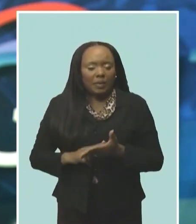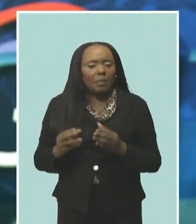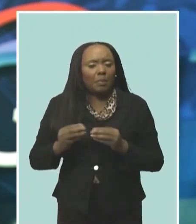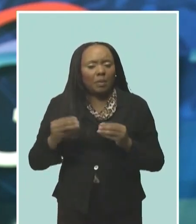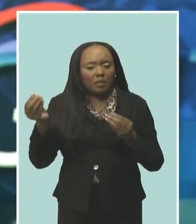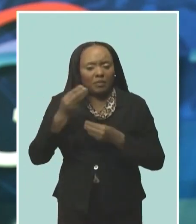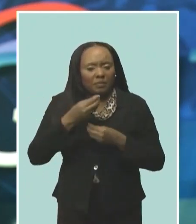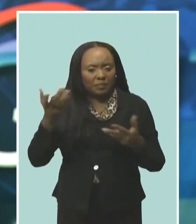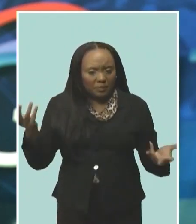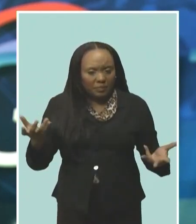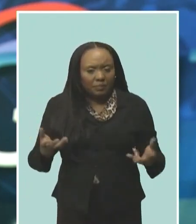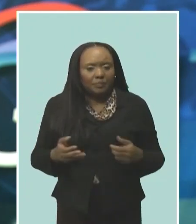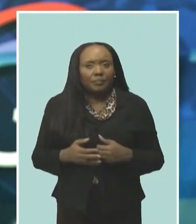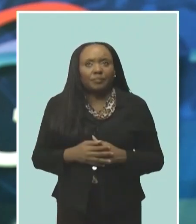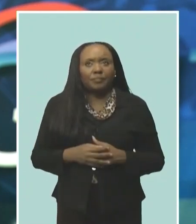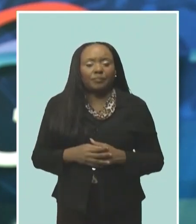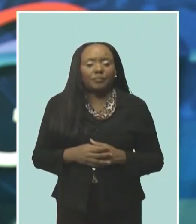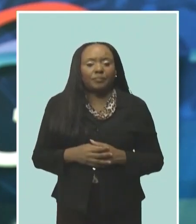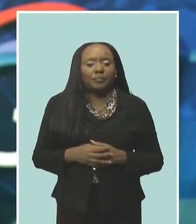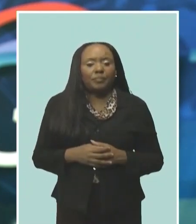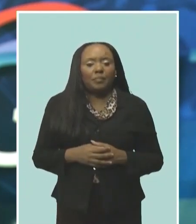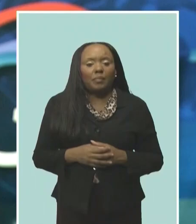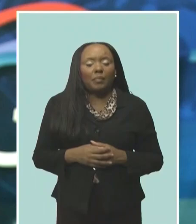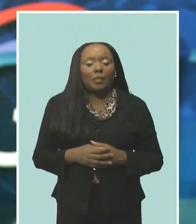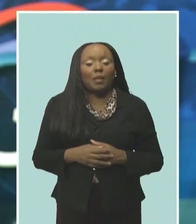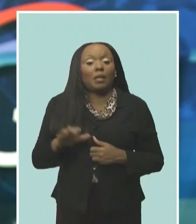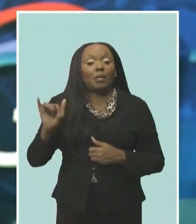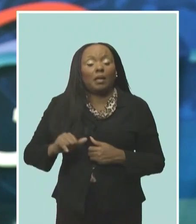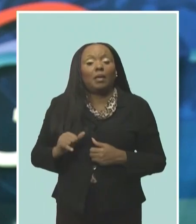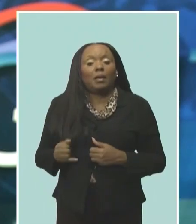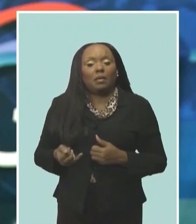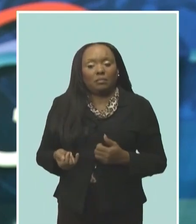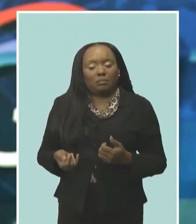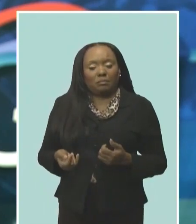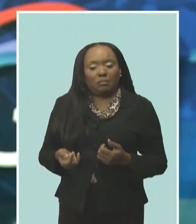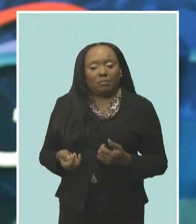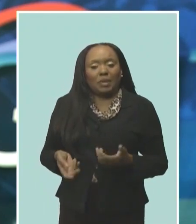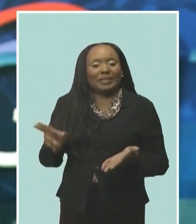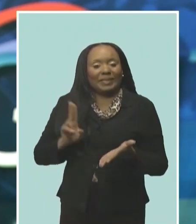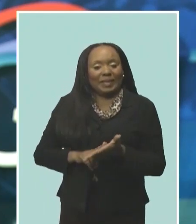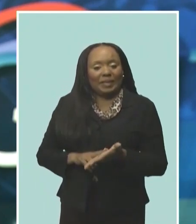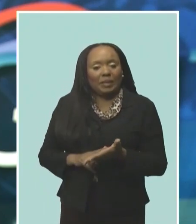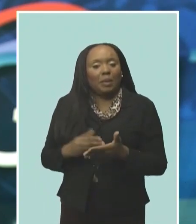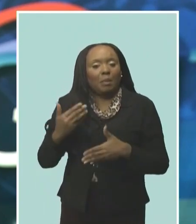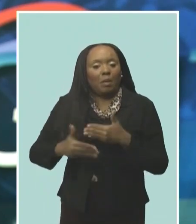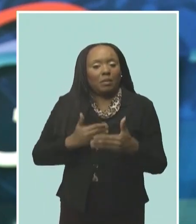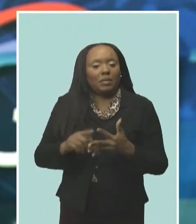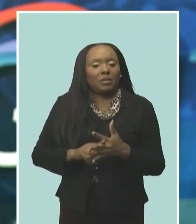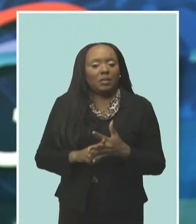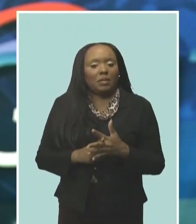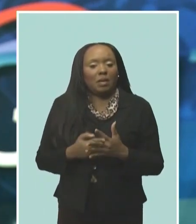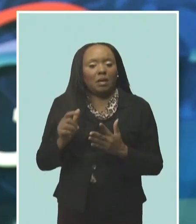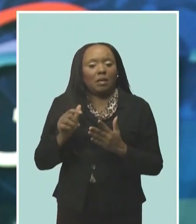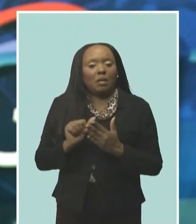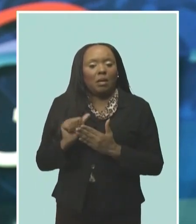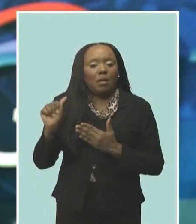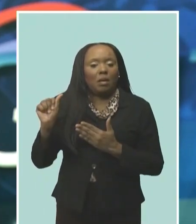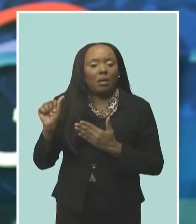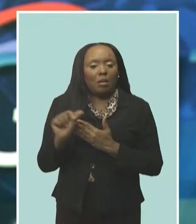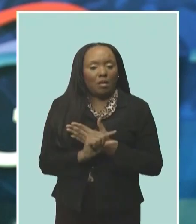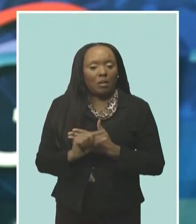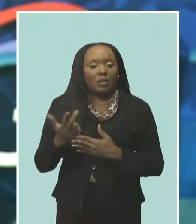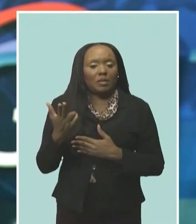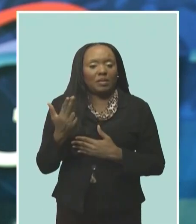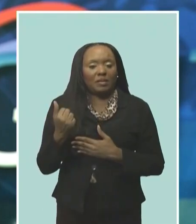more context to this story. Now, the agreement follows on from a process started through a memorandum of understanding that was